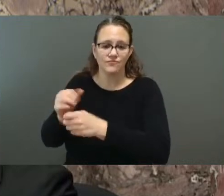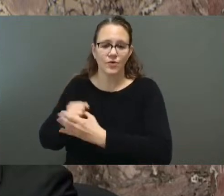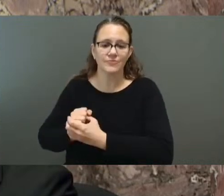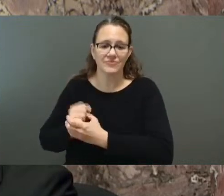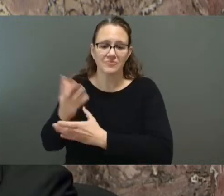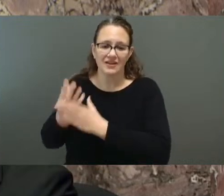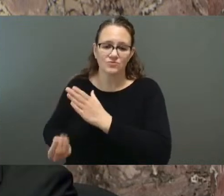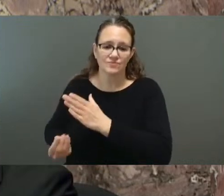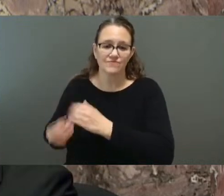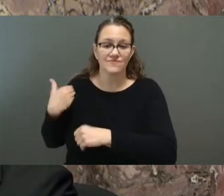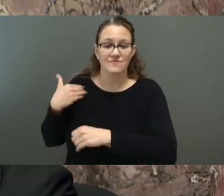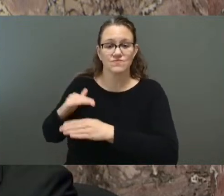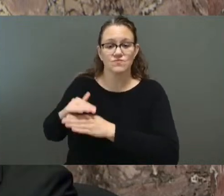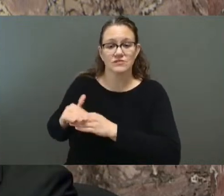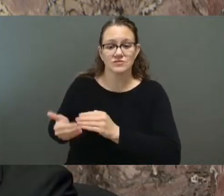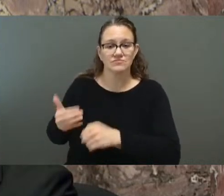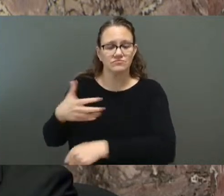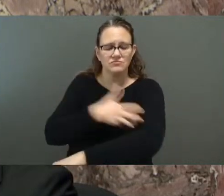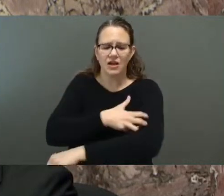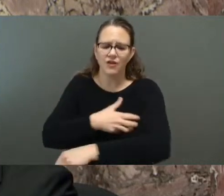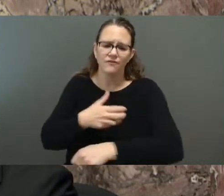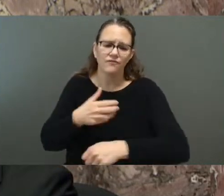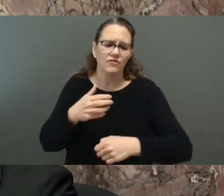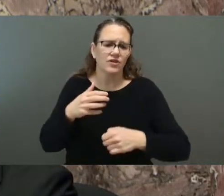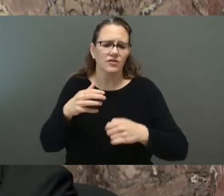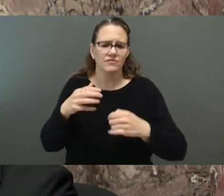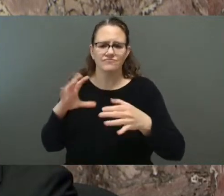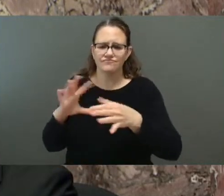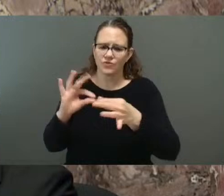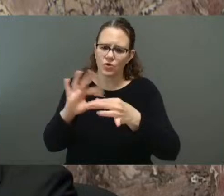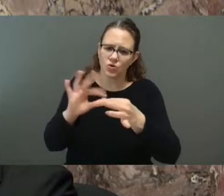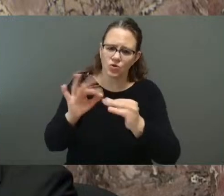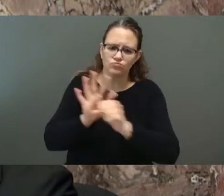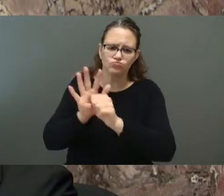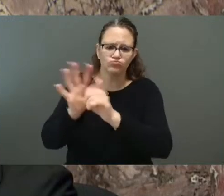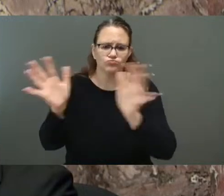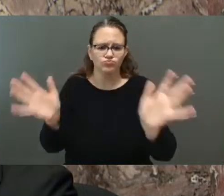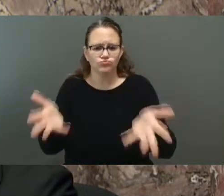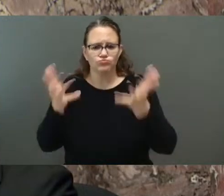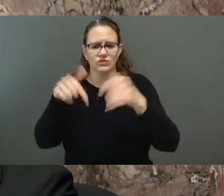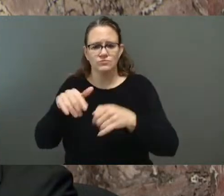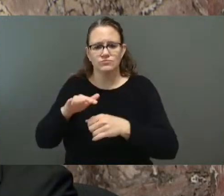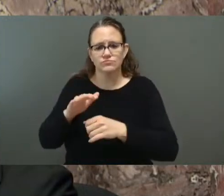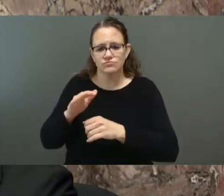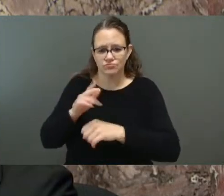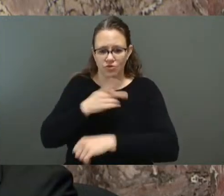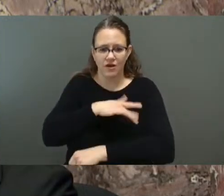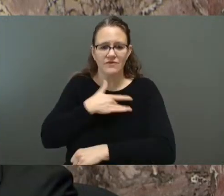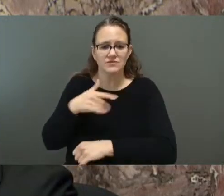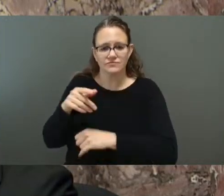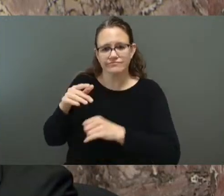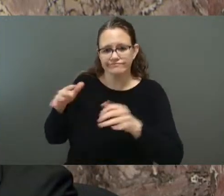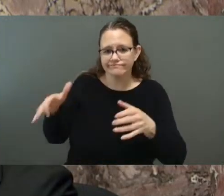herself to improving the standards of living for workers, not only her members, but all